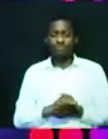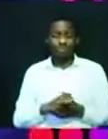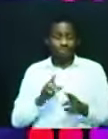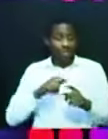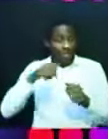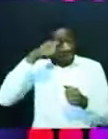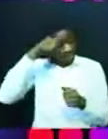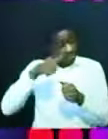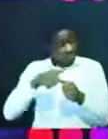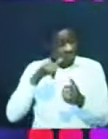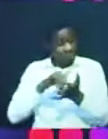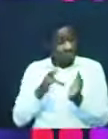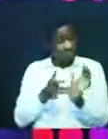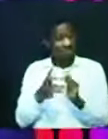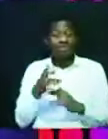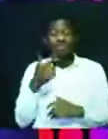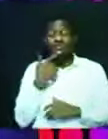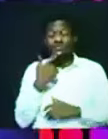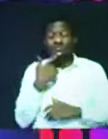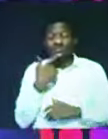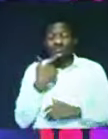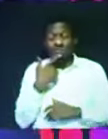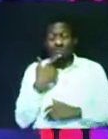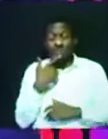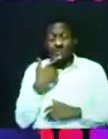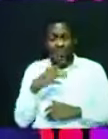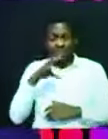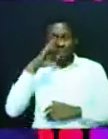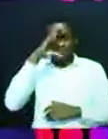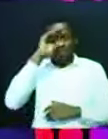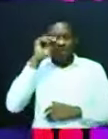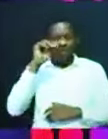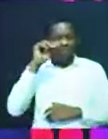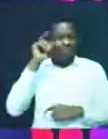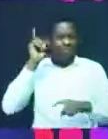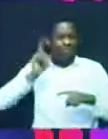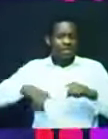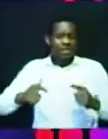Jesus said, man shall not live by bread alone,